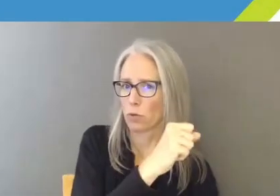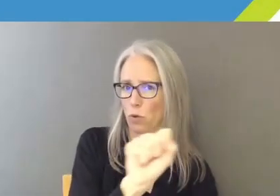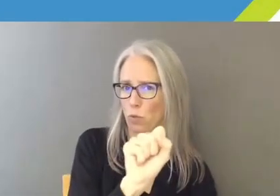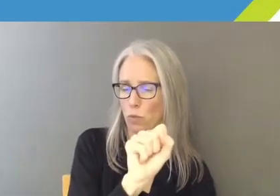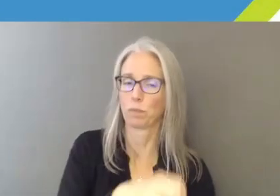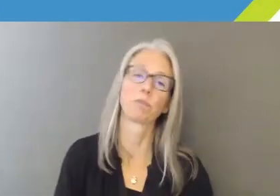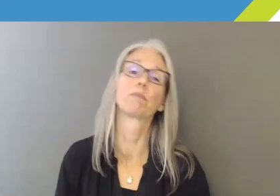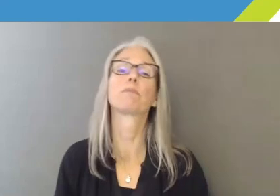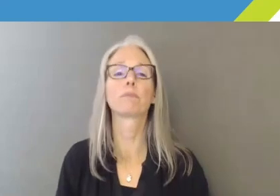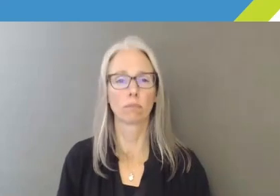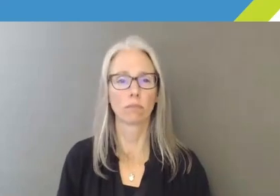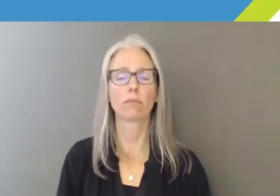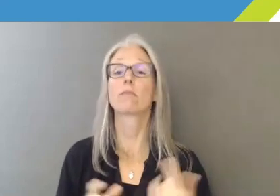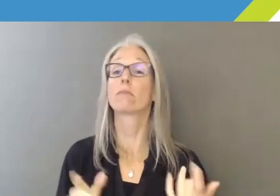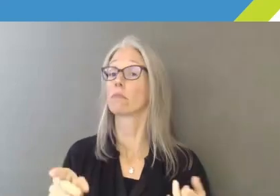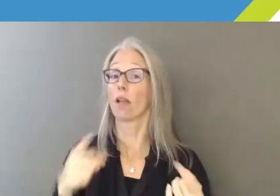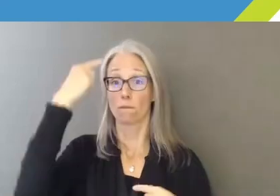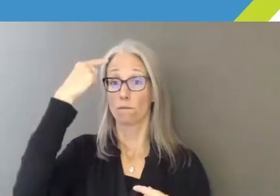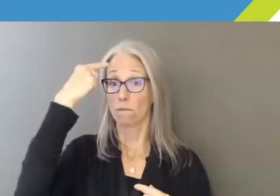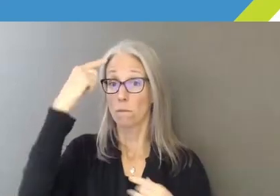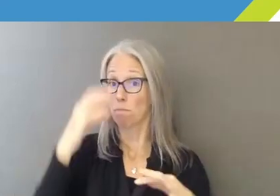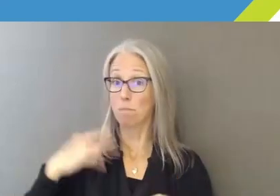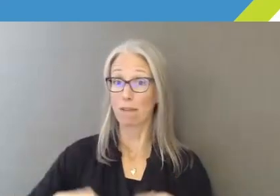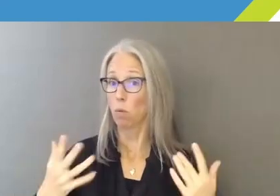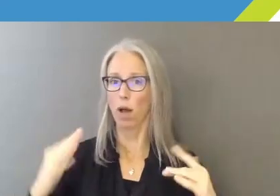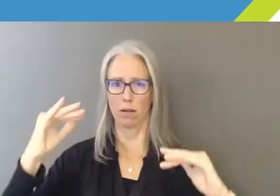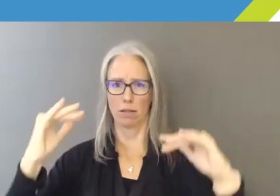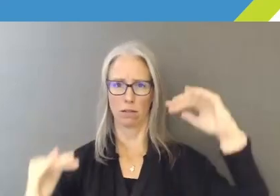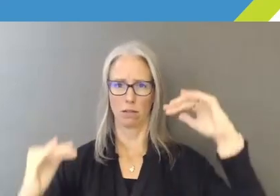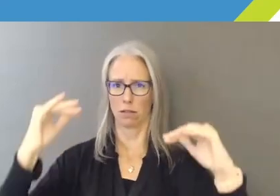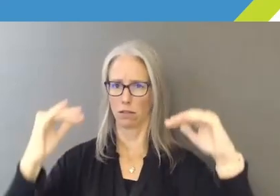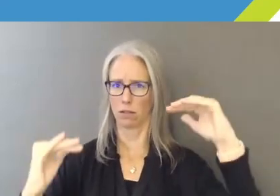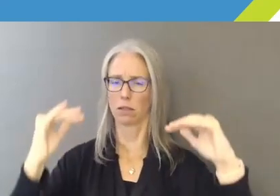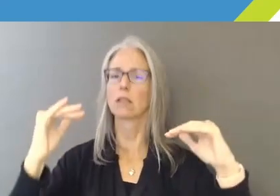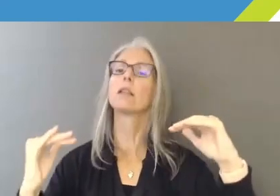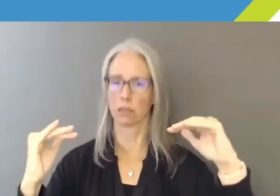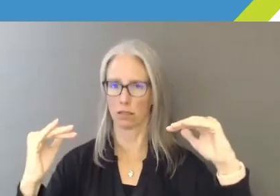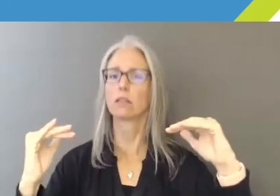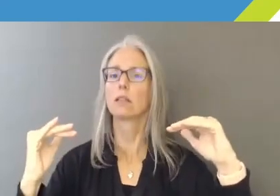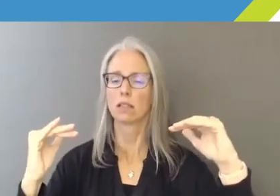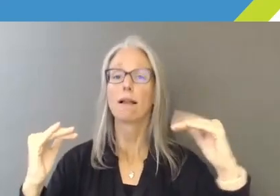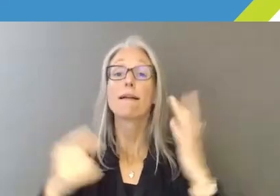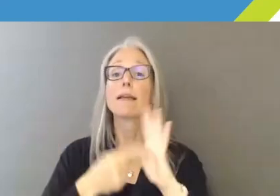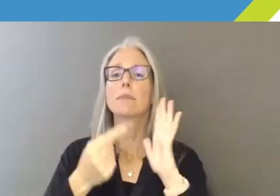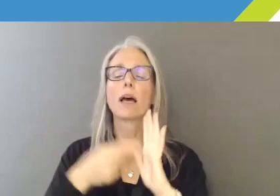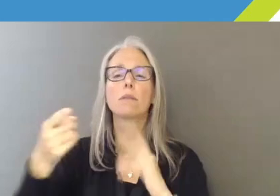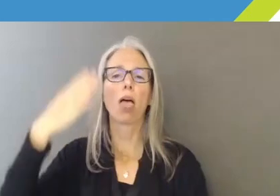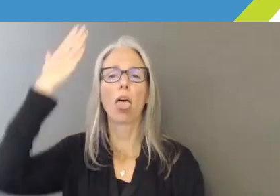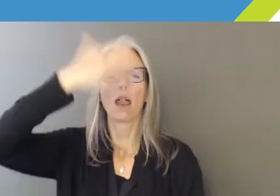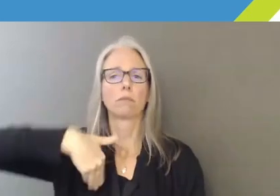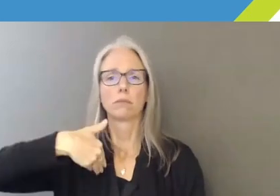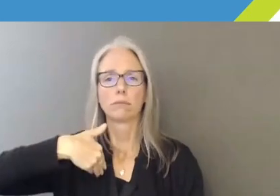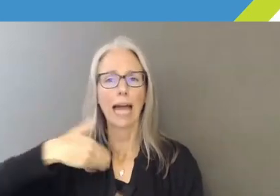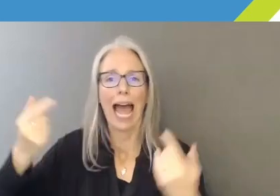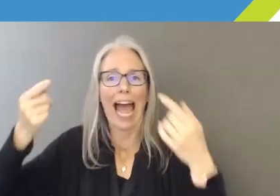so key is that it balances factors, including unknown confounders, which I'll talk a little bit more about later, between groups, so that both the treated